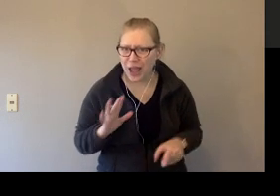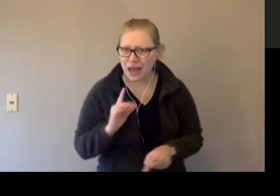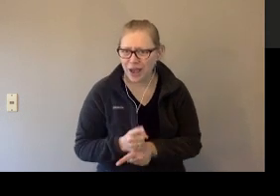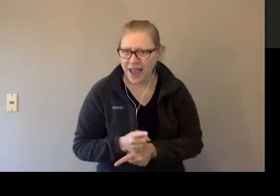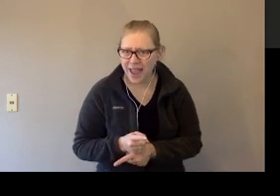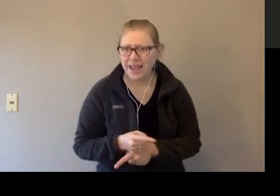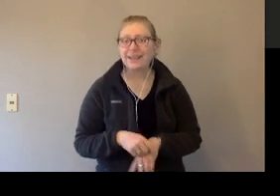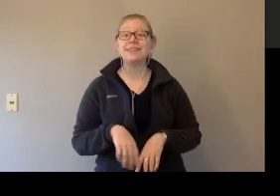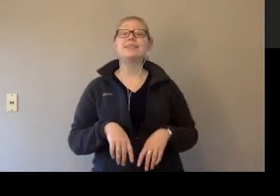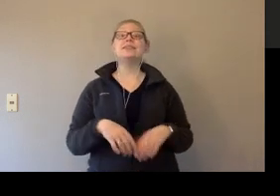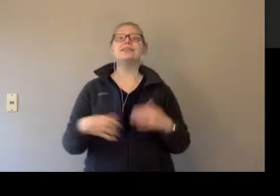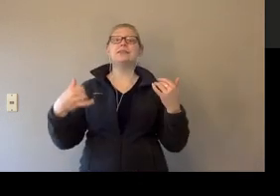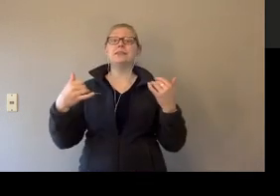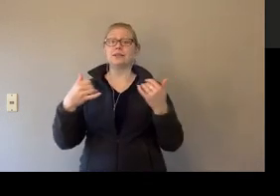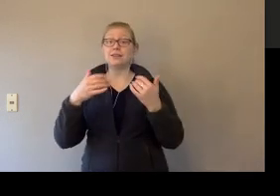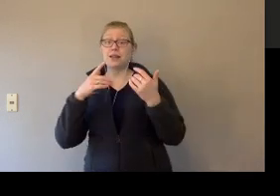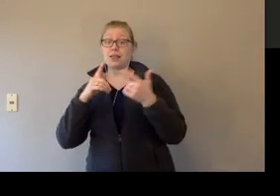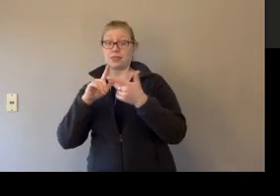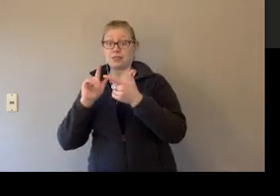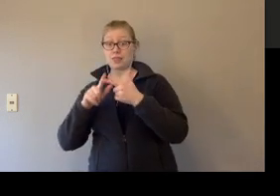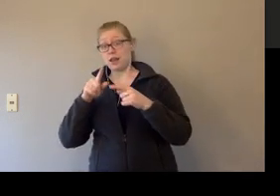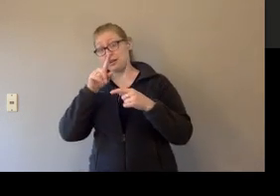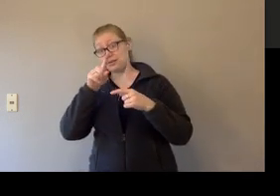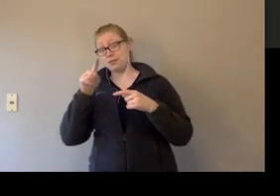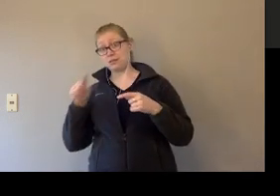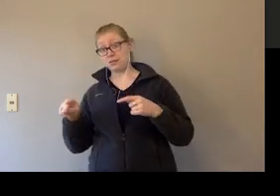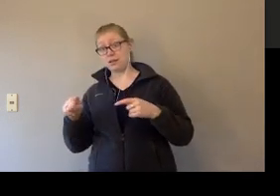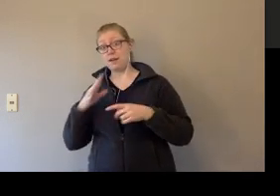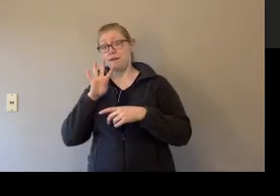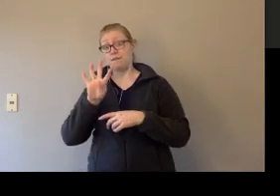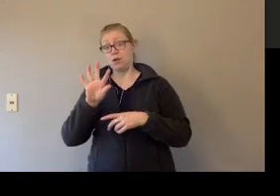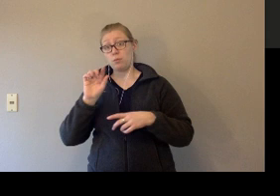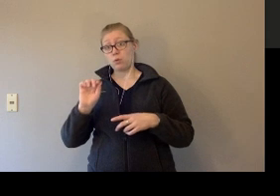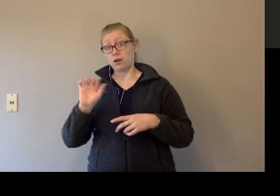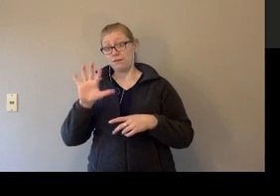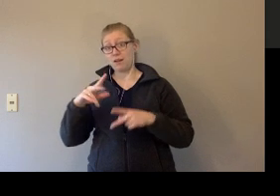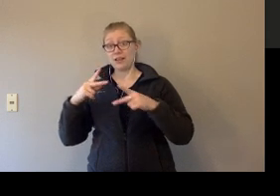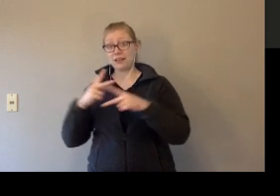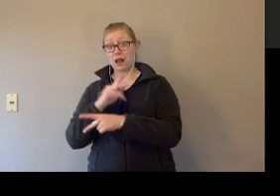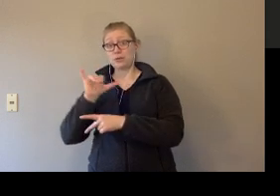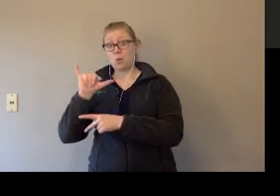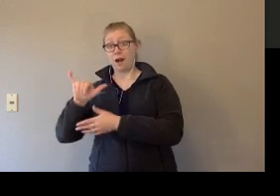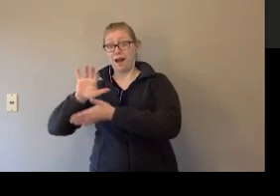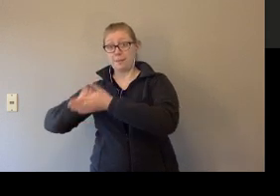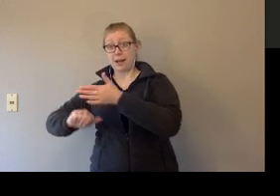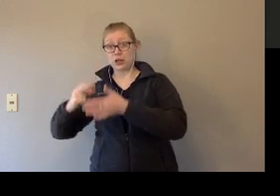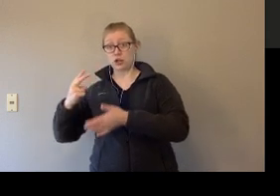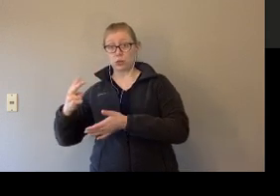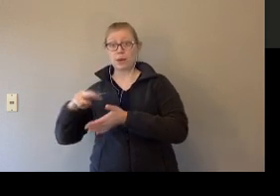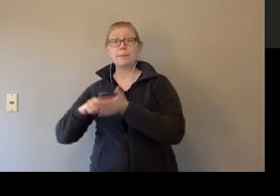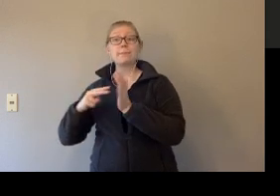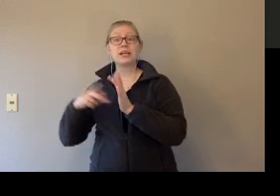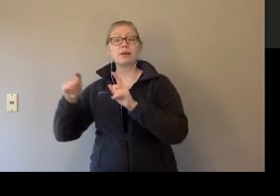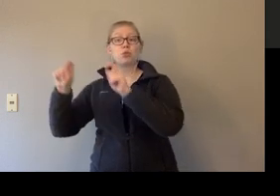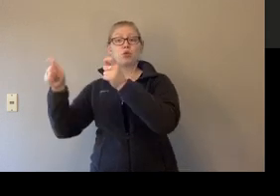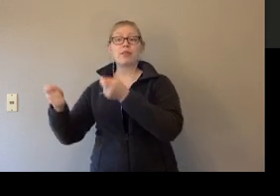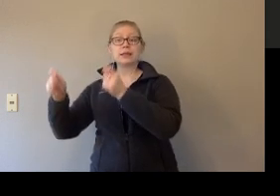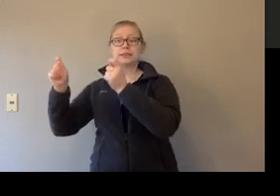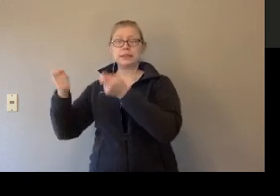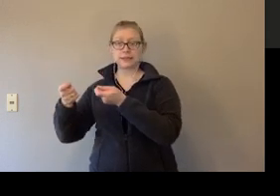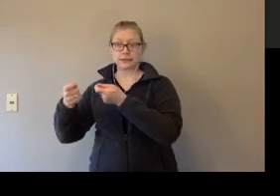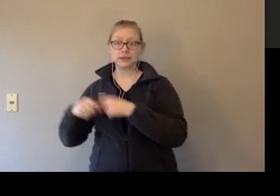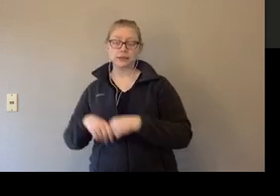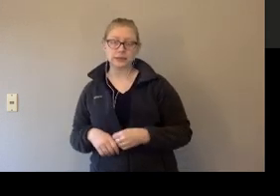then I'm going to have 4.5, but remember I'm multiplying this by y minus 2, so I need parentheses here, y minus